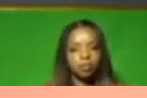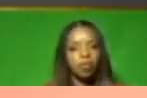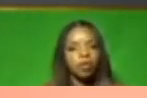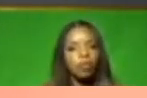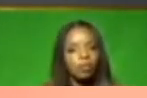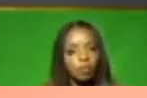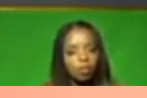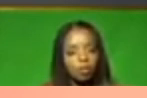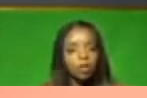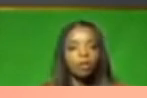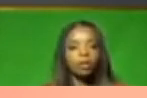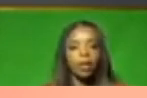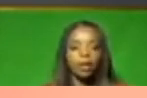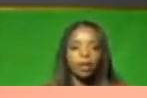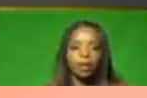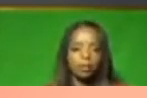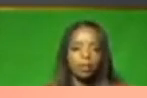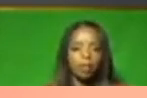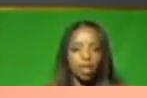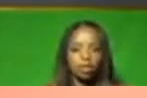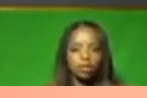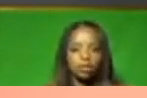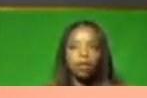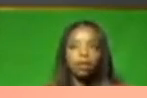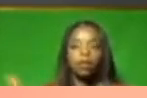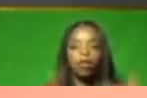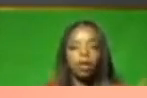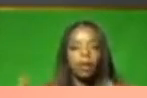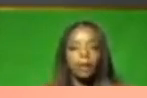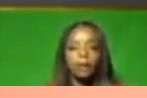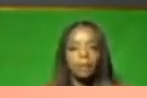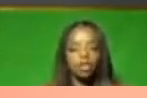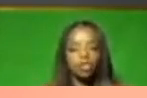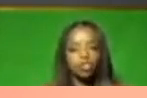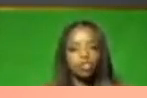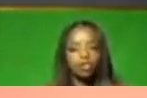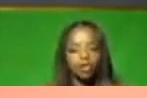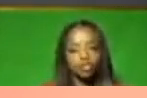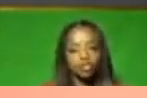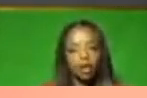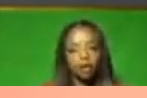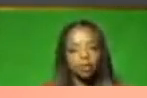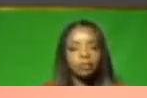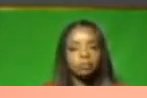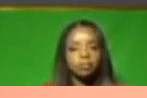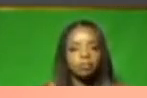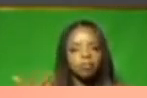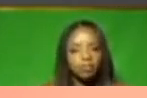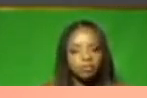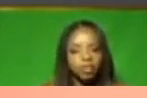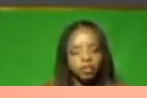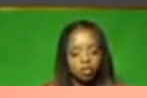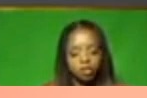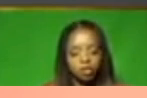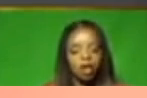Mix, and Climate Change Act, which I signed into law just last week.